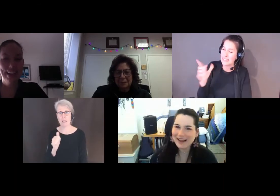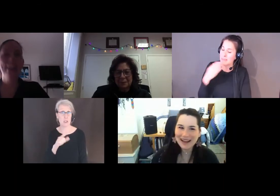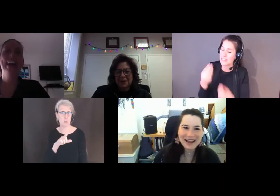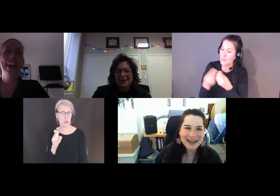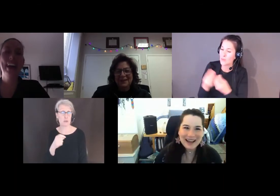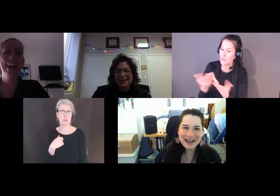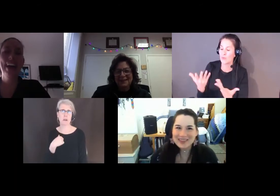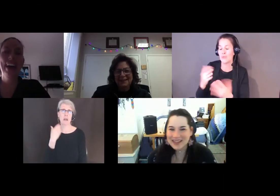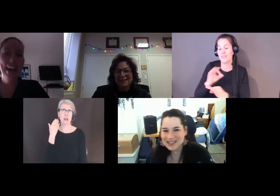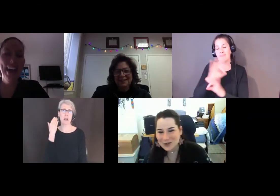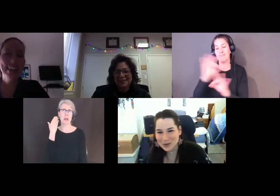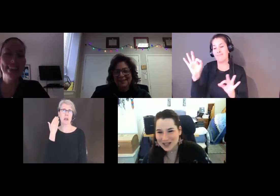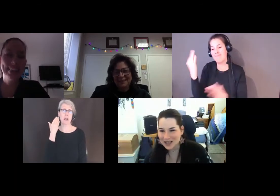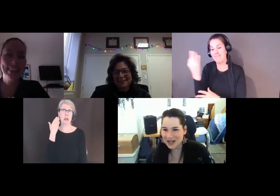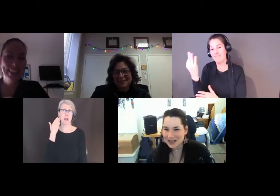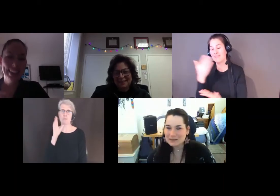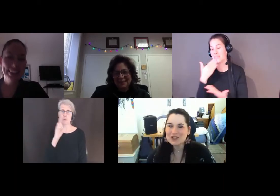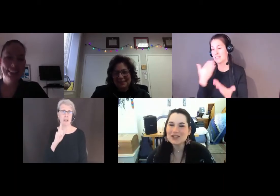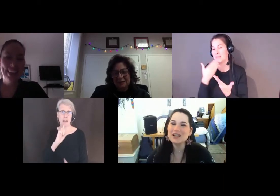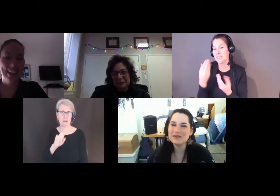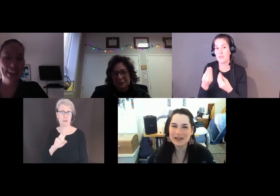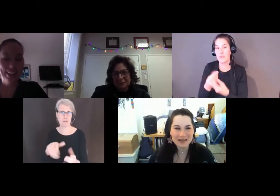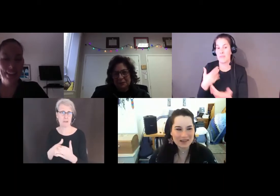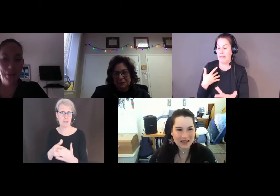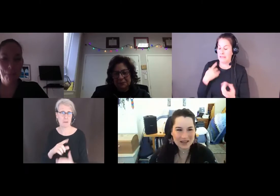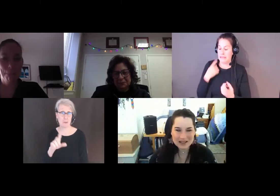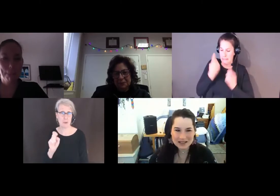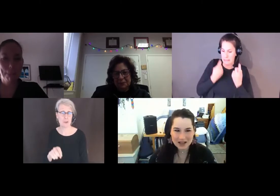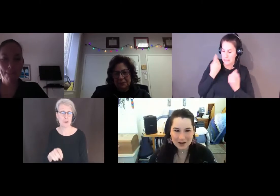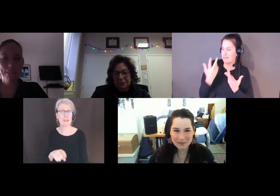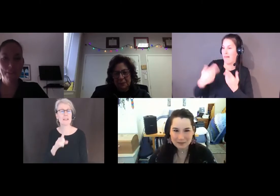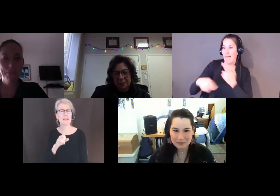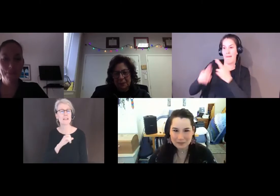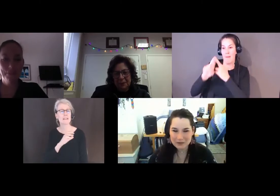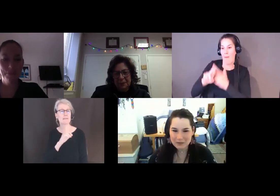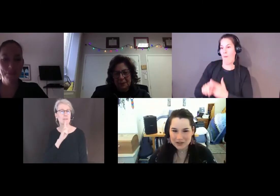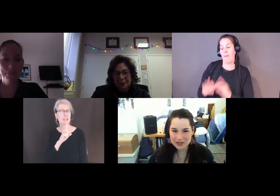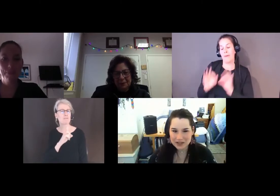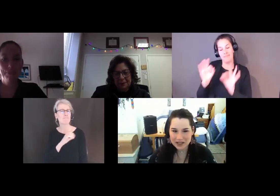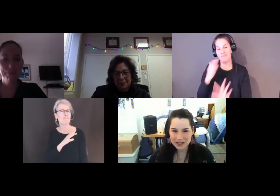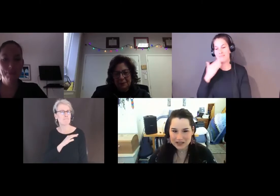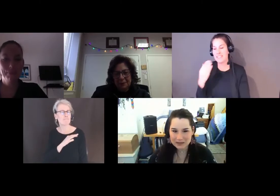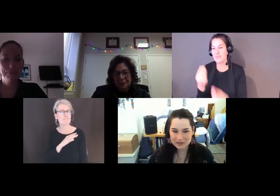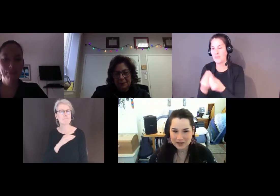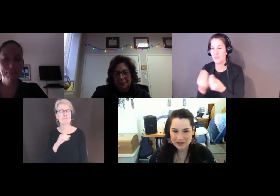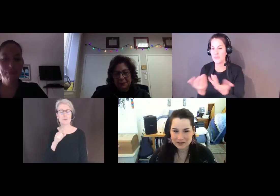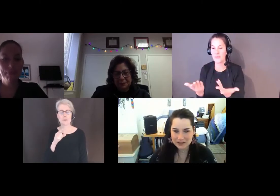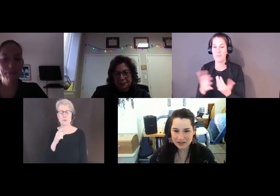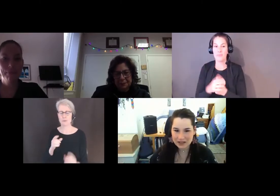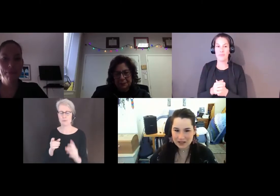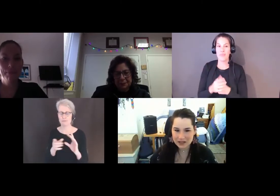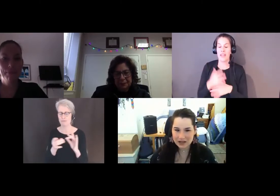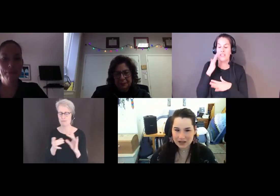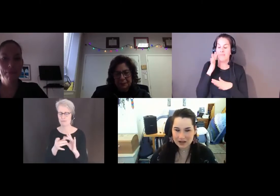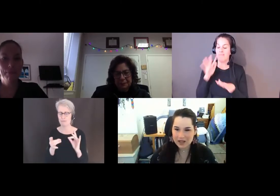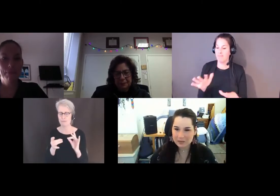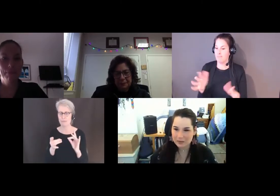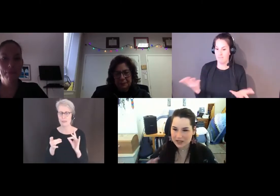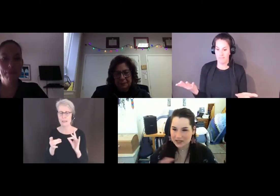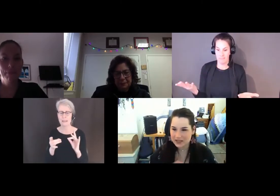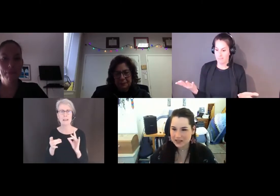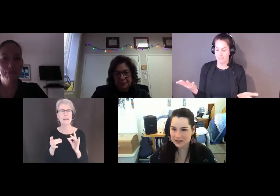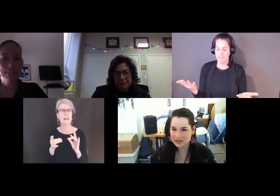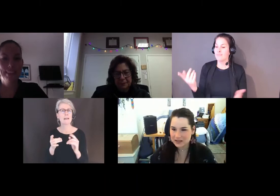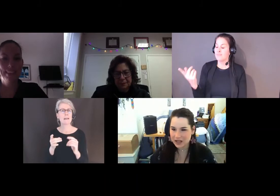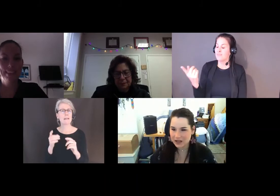had. That's great. I especially love, I think that that you mentioned that some of the